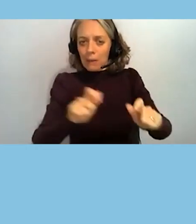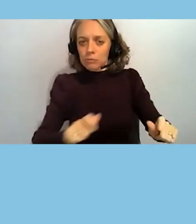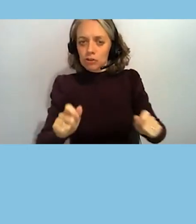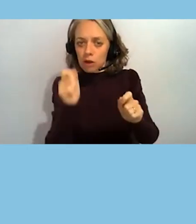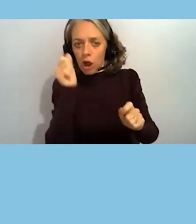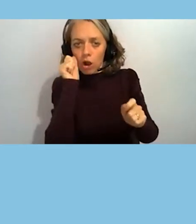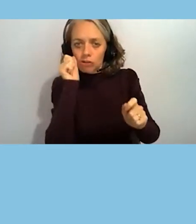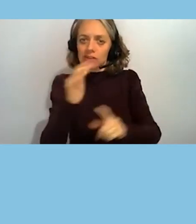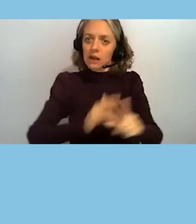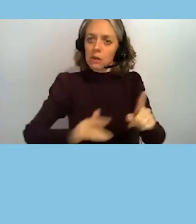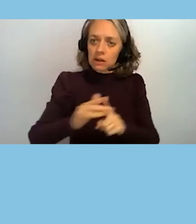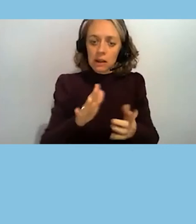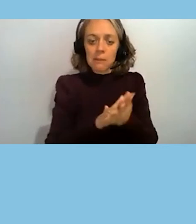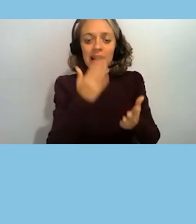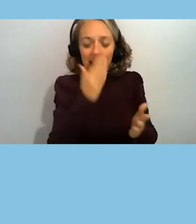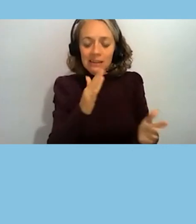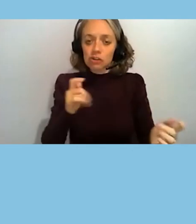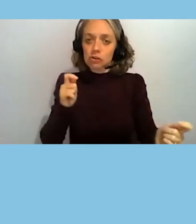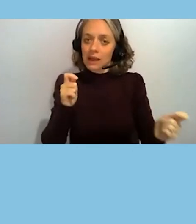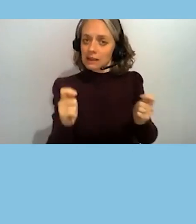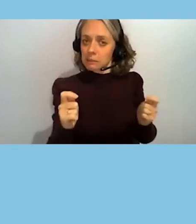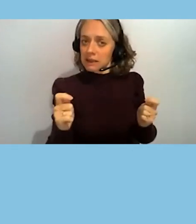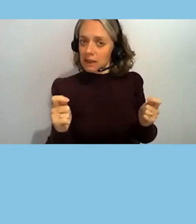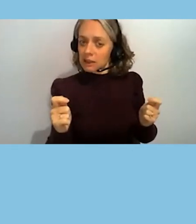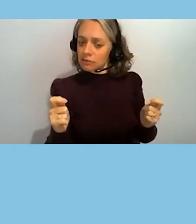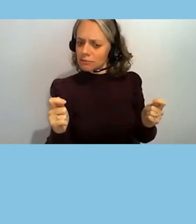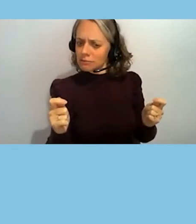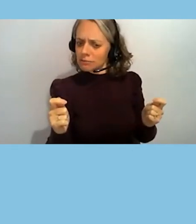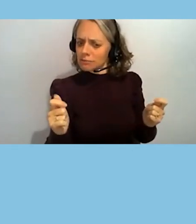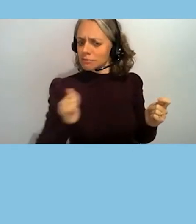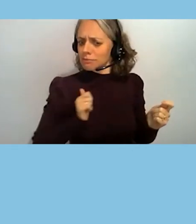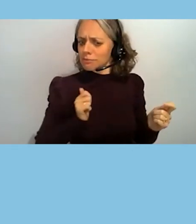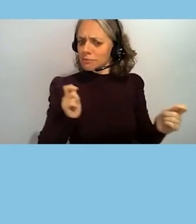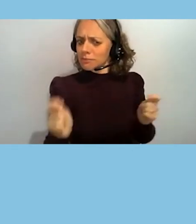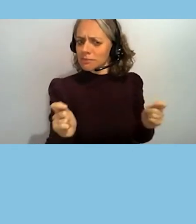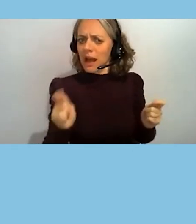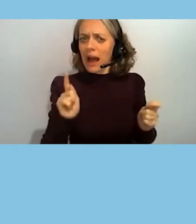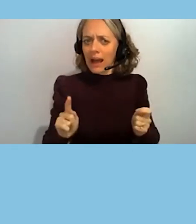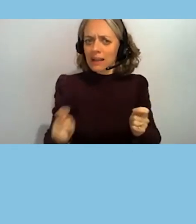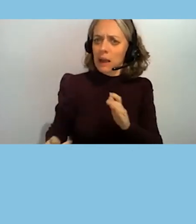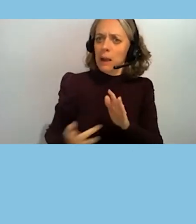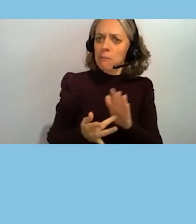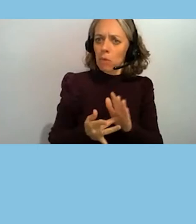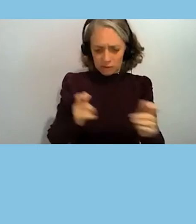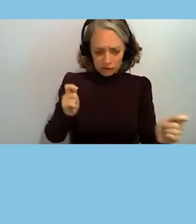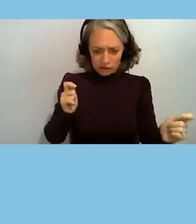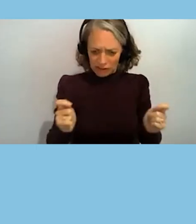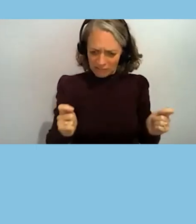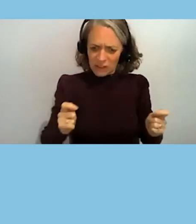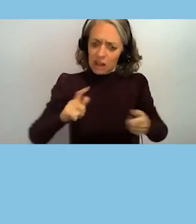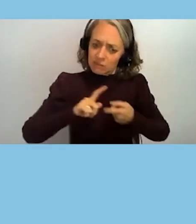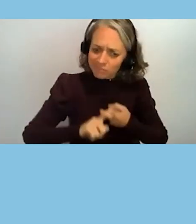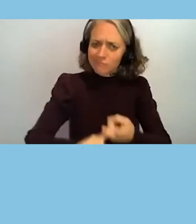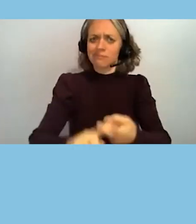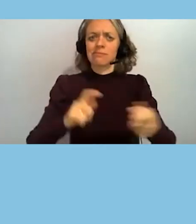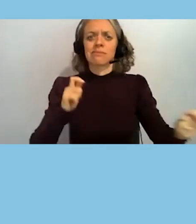in attitudes and expectations, but also, and crucially, a shift, and we mean for a meaningful one, a long-lasting